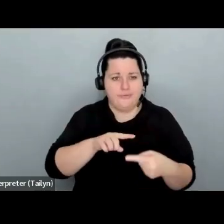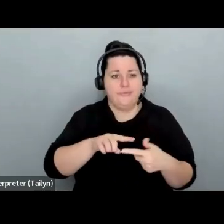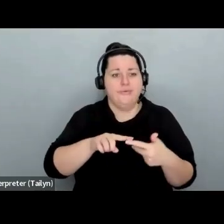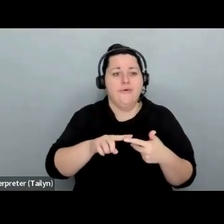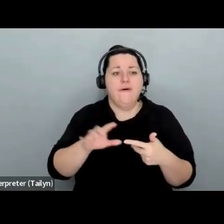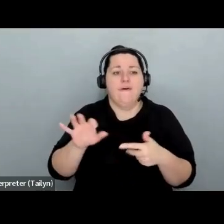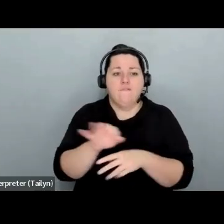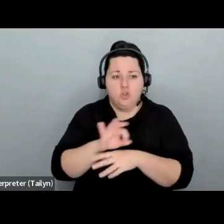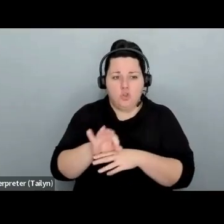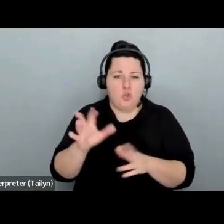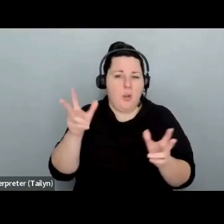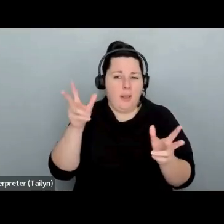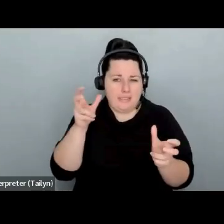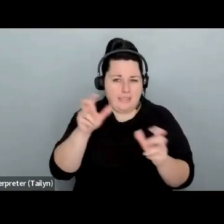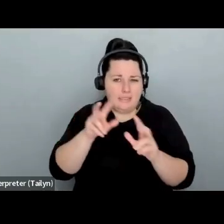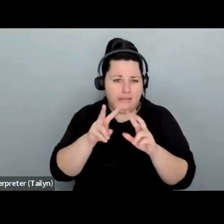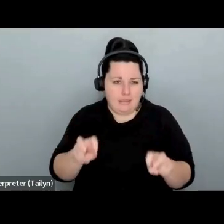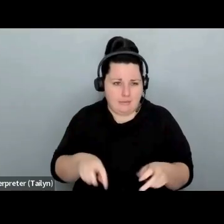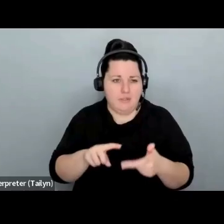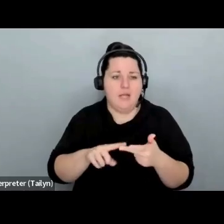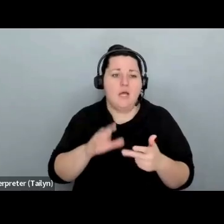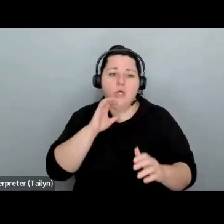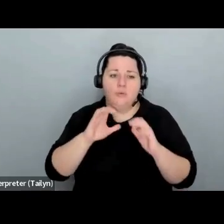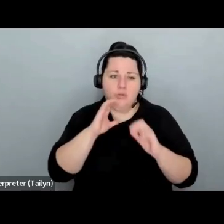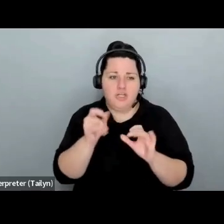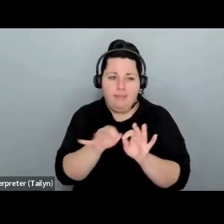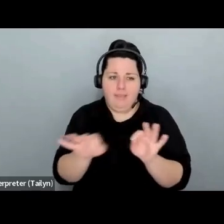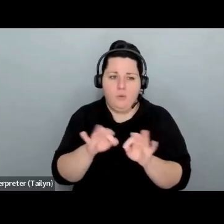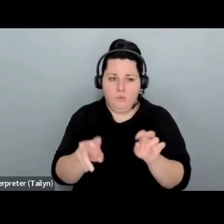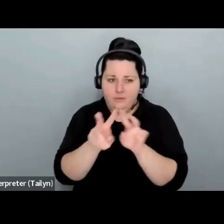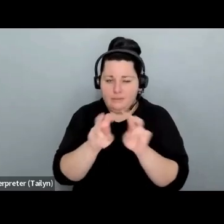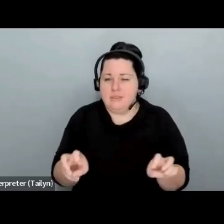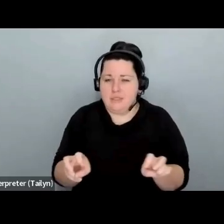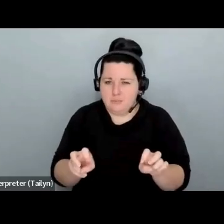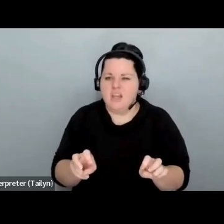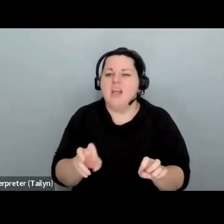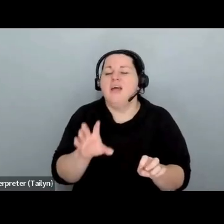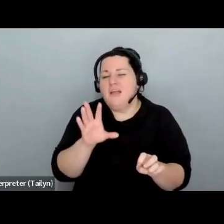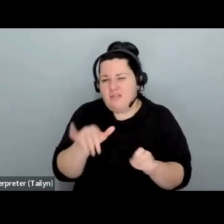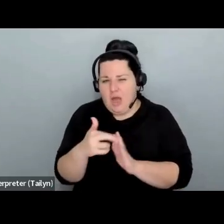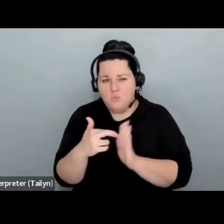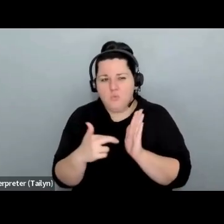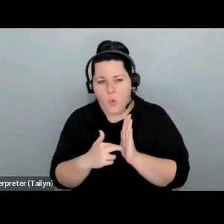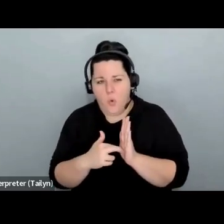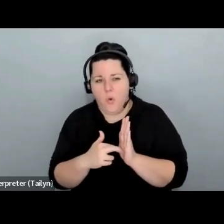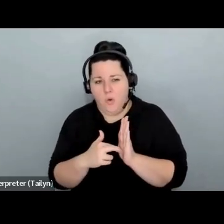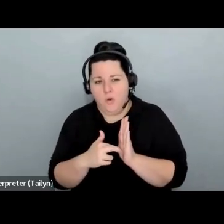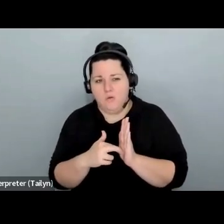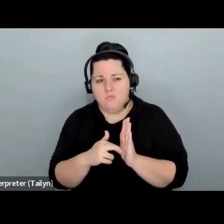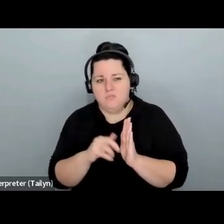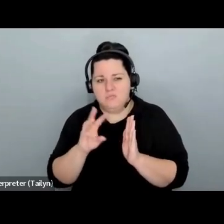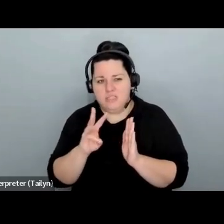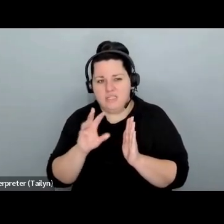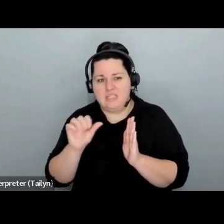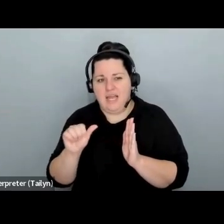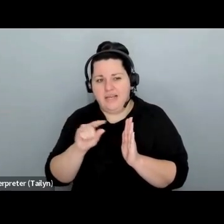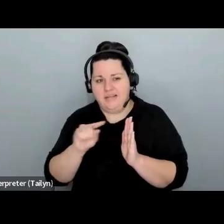functional listening assessment, and a communication and language assessment as described in